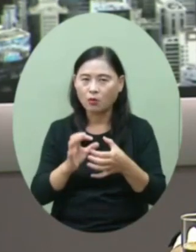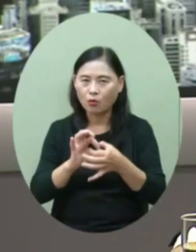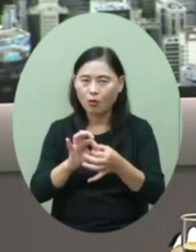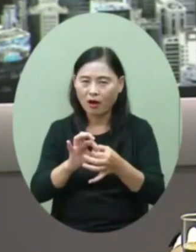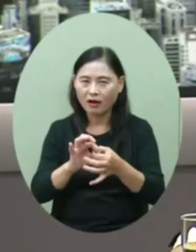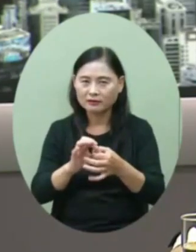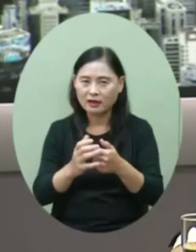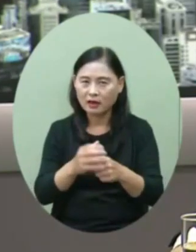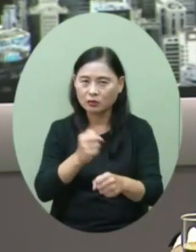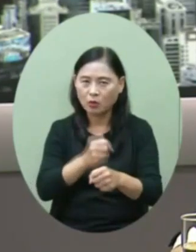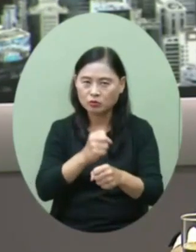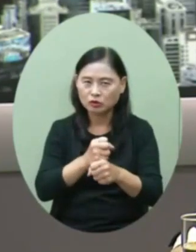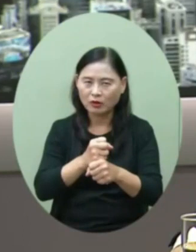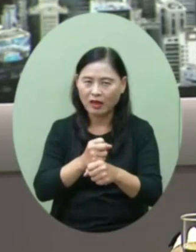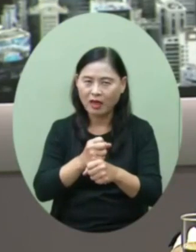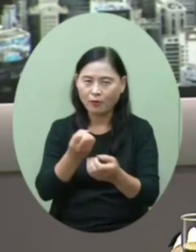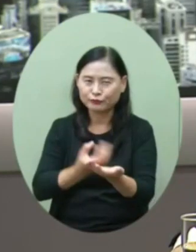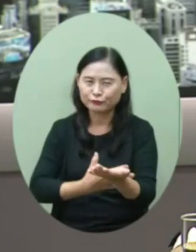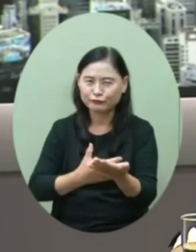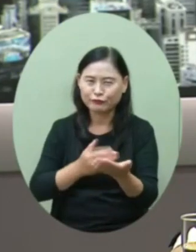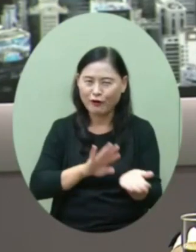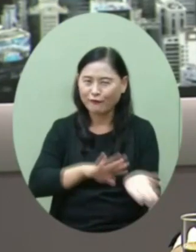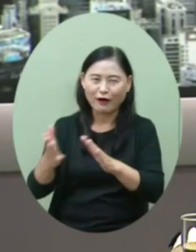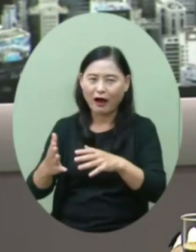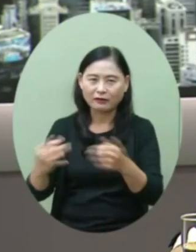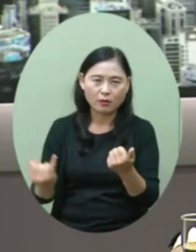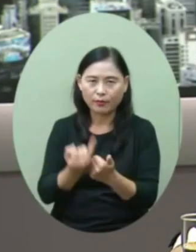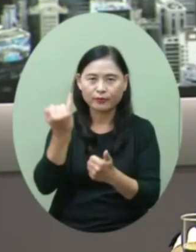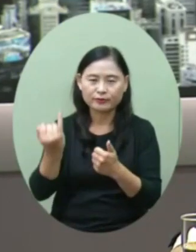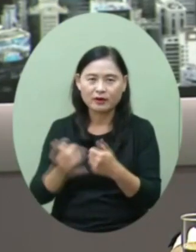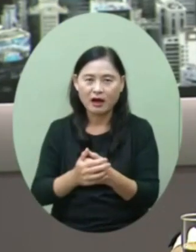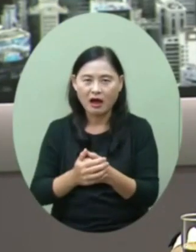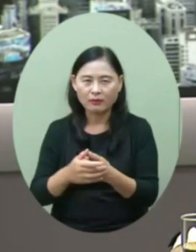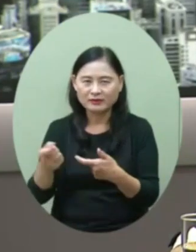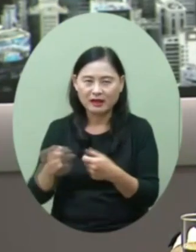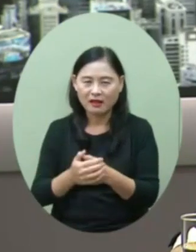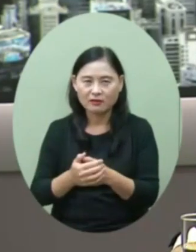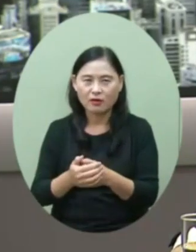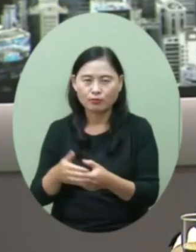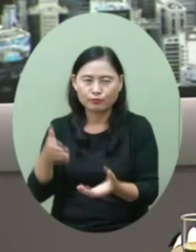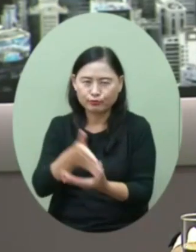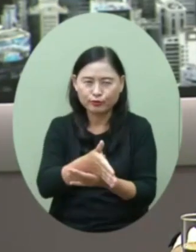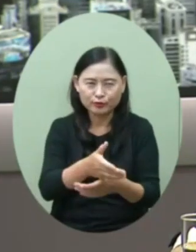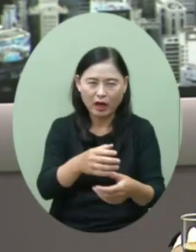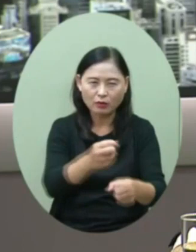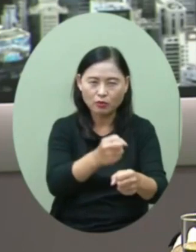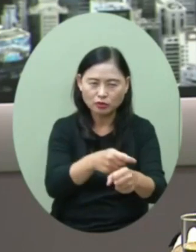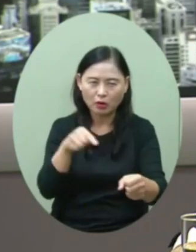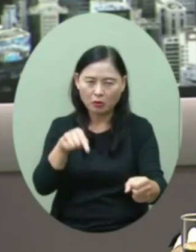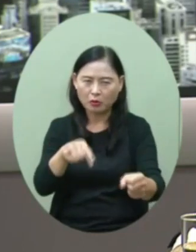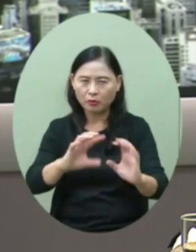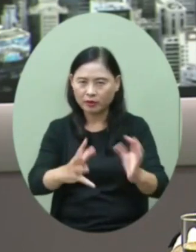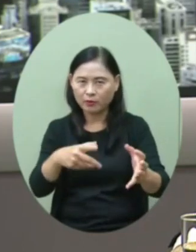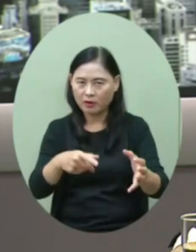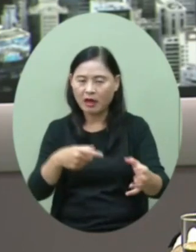some units that are in espionage and in infiltration work. They are very